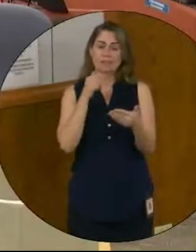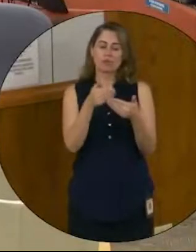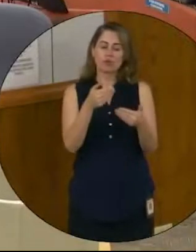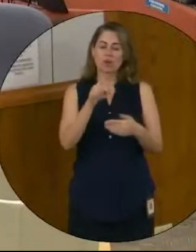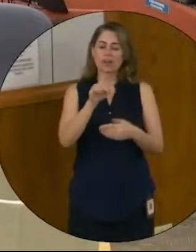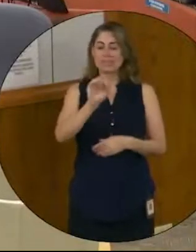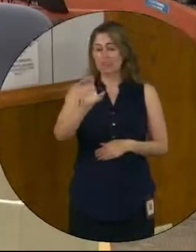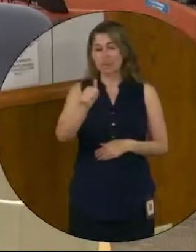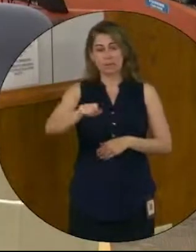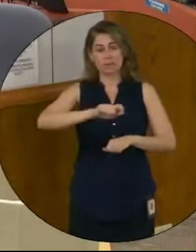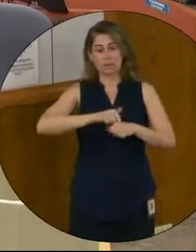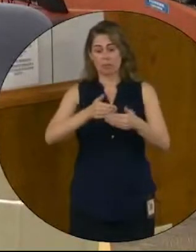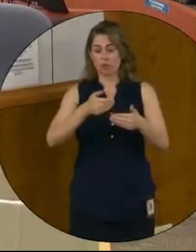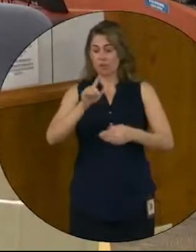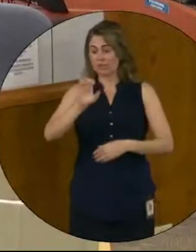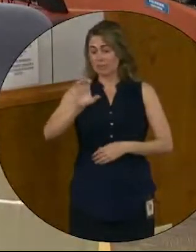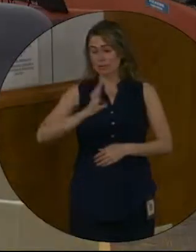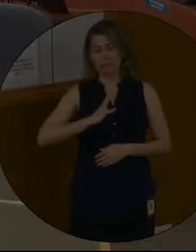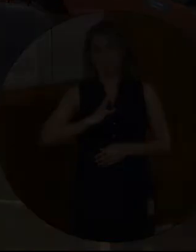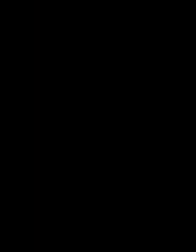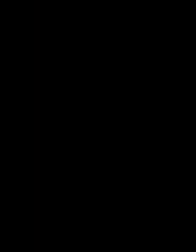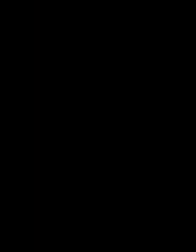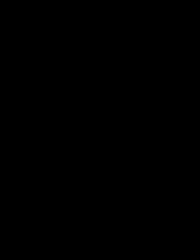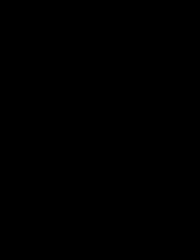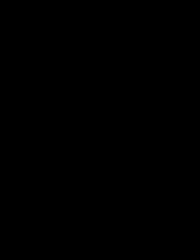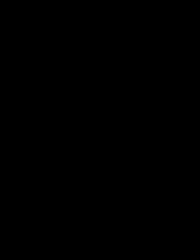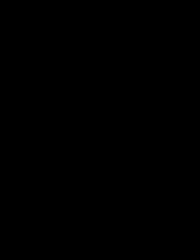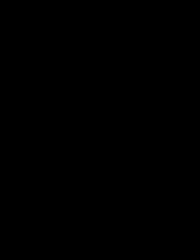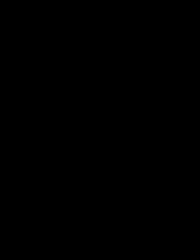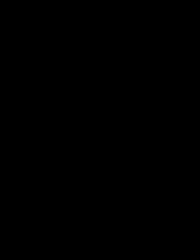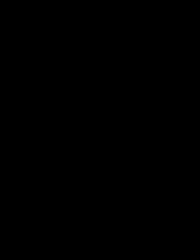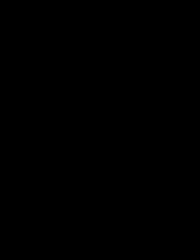anytime before December 15th. So.